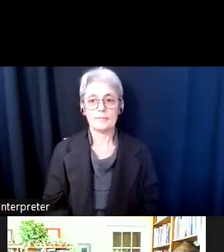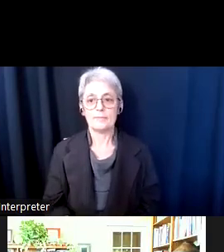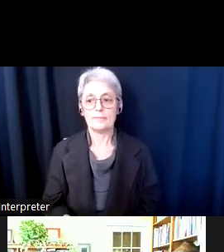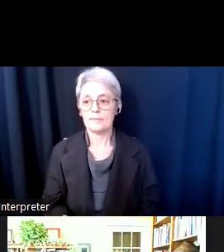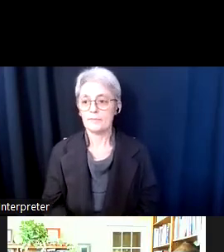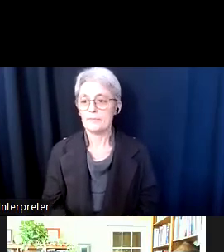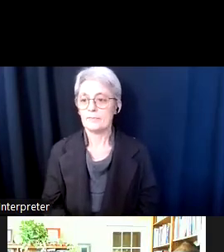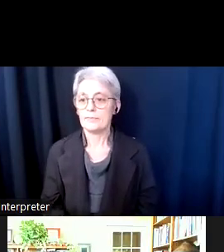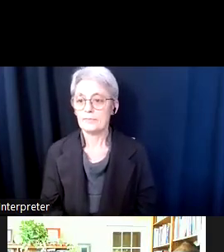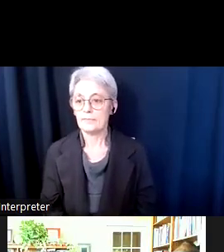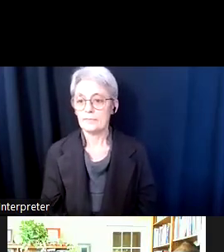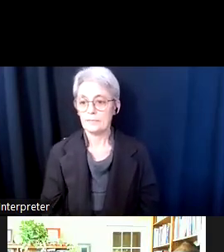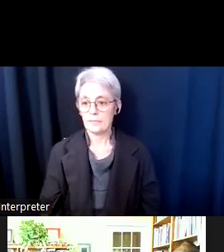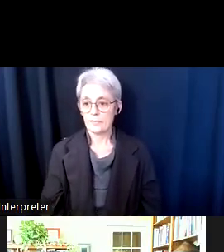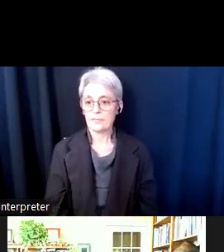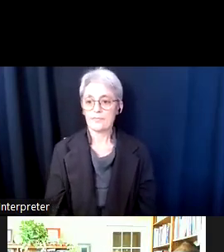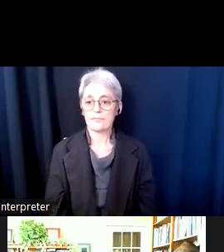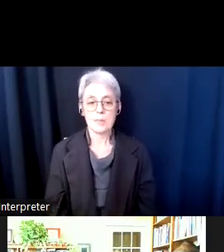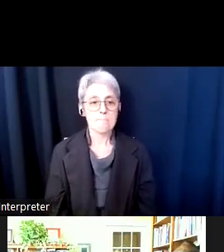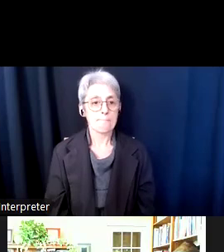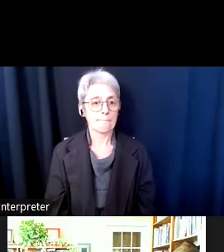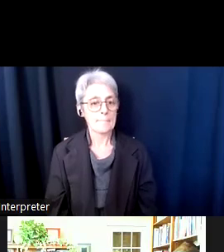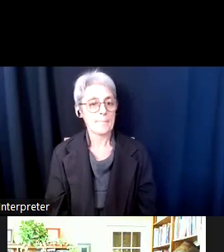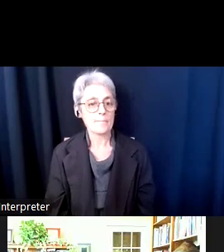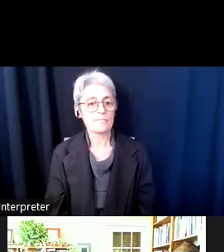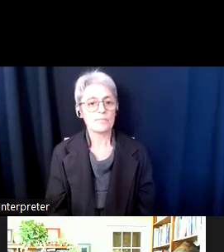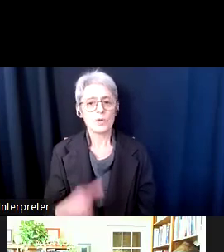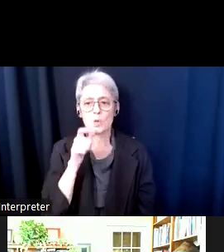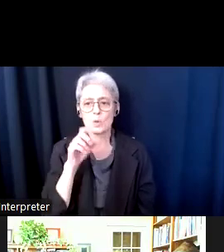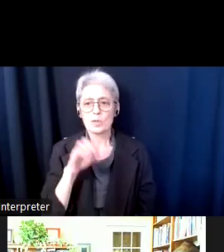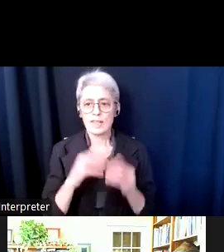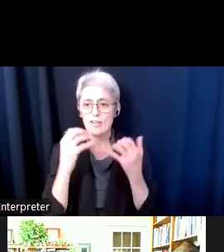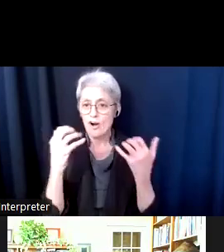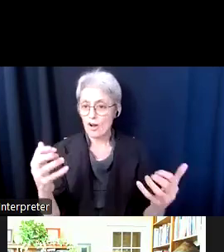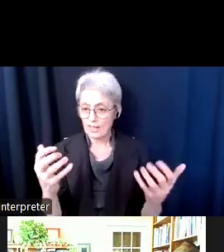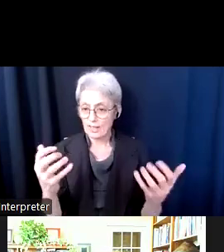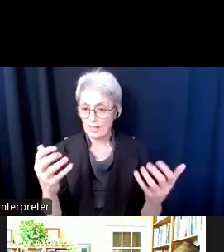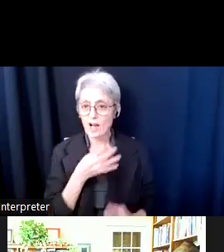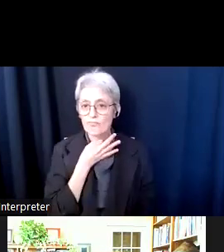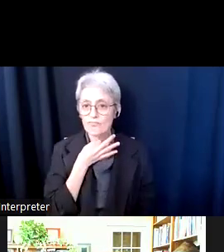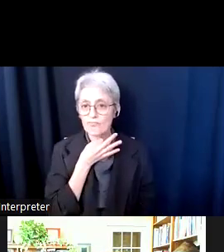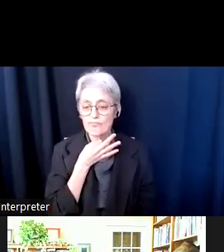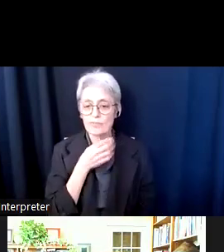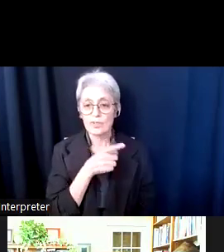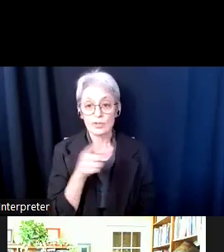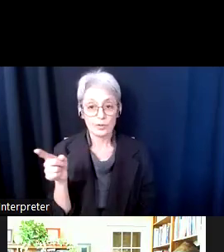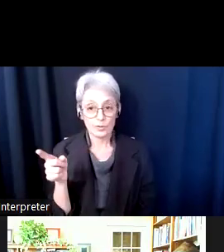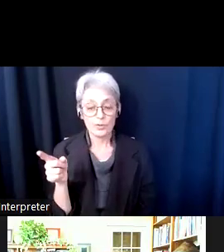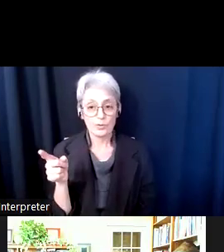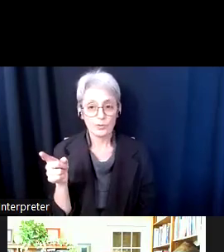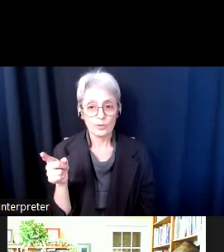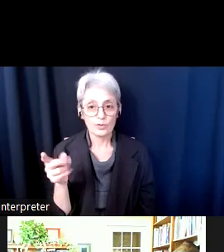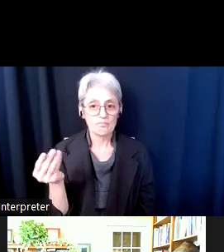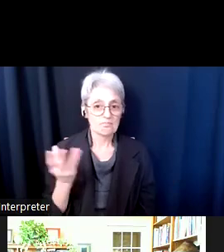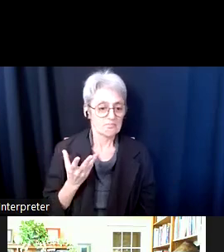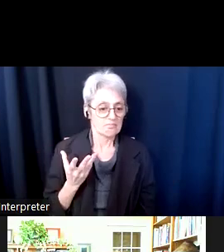So now we want to take a minute just to find out who's in our audience and for you to give us a bit of a